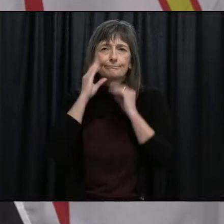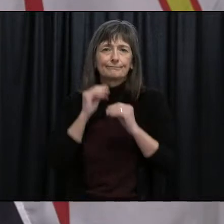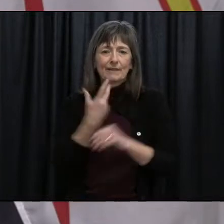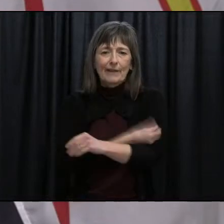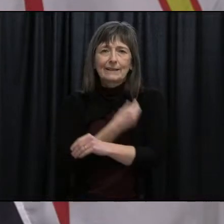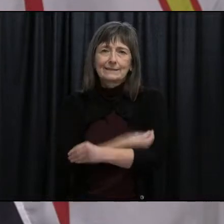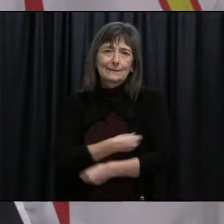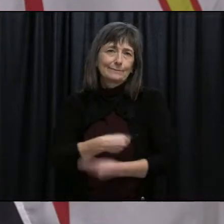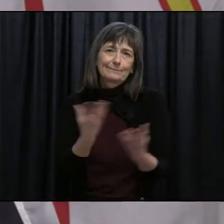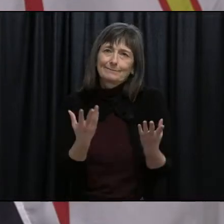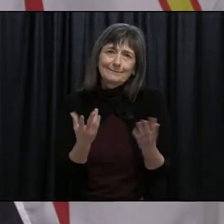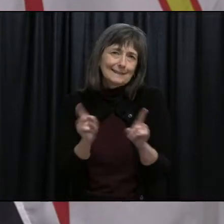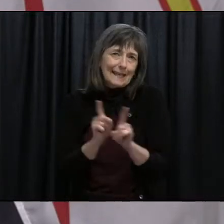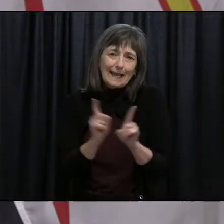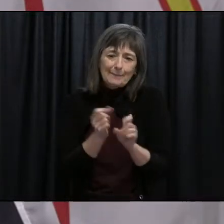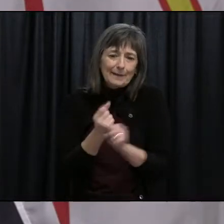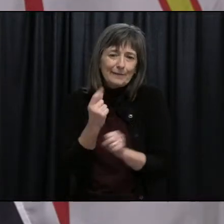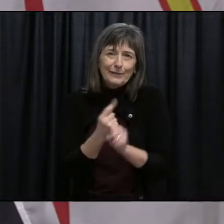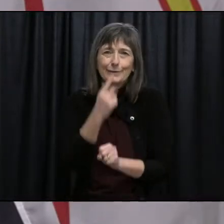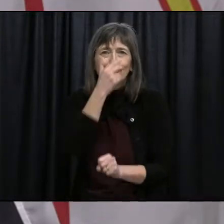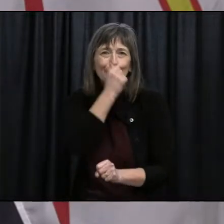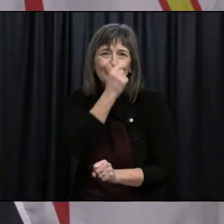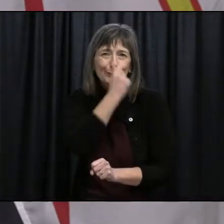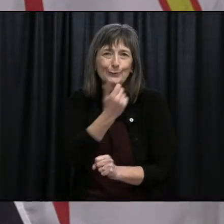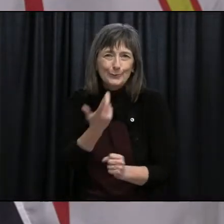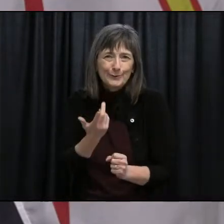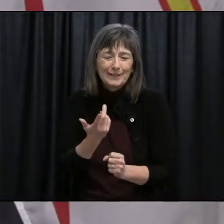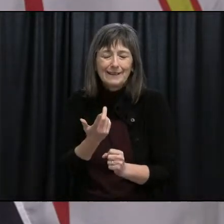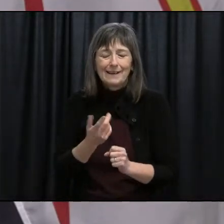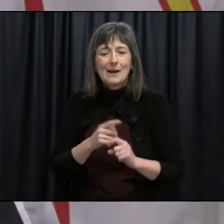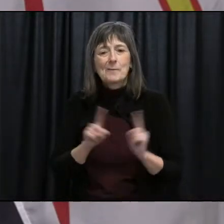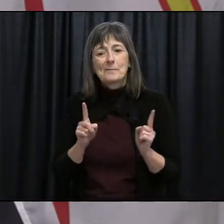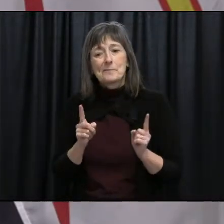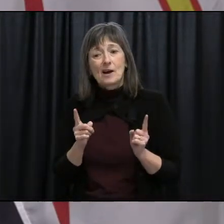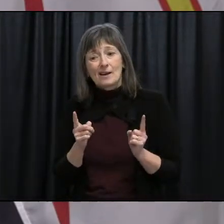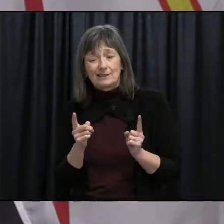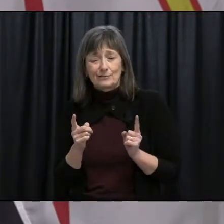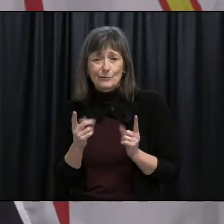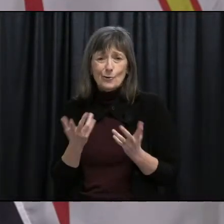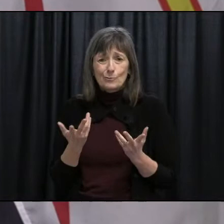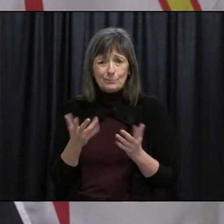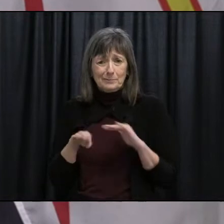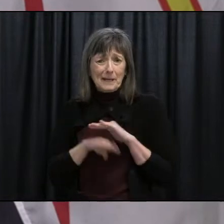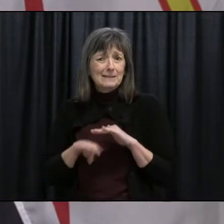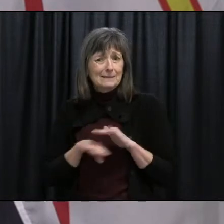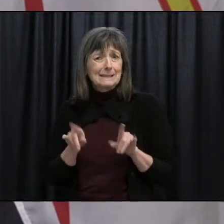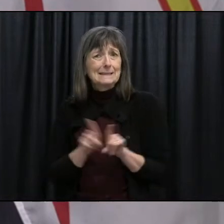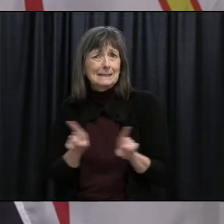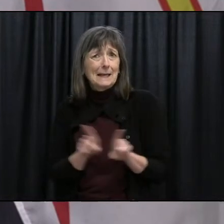basic principles are still the same, but we'll have to